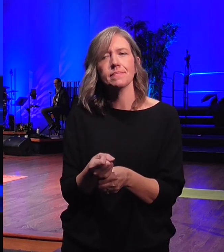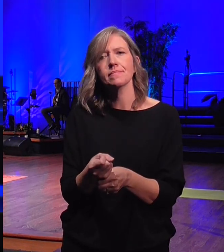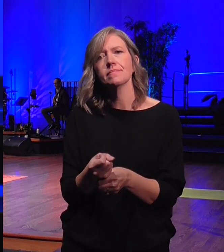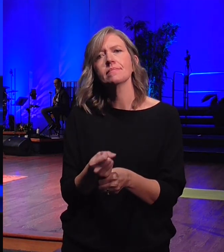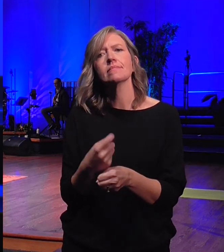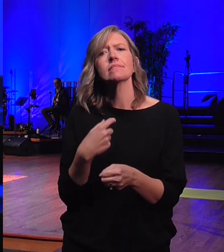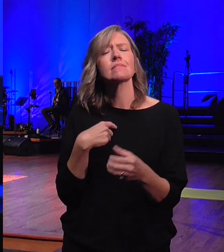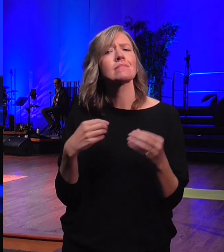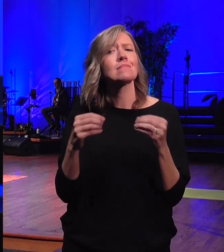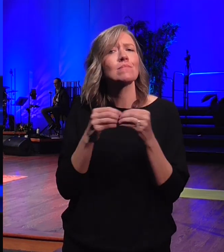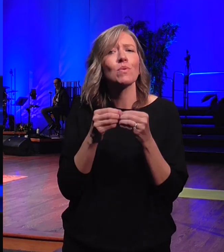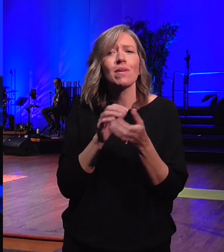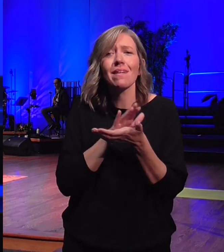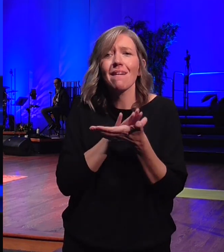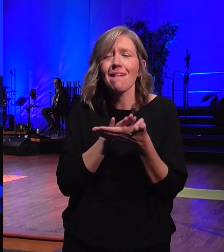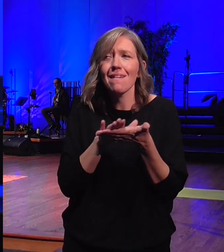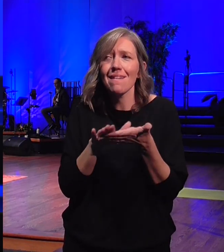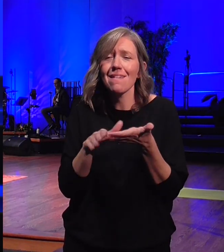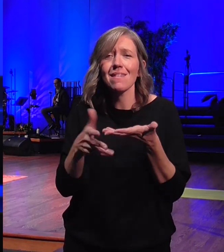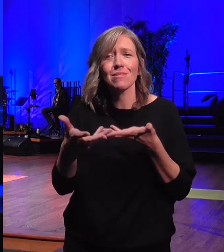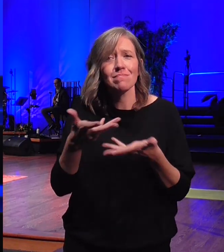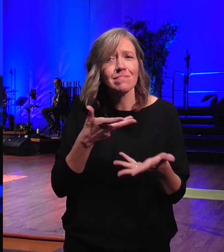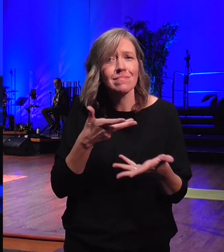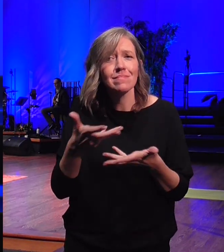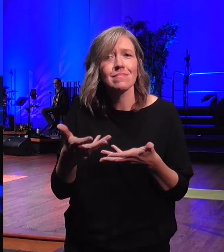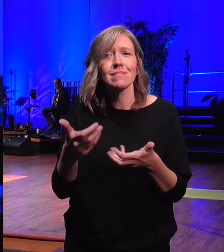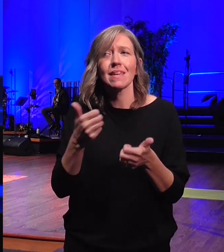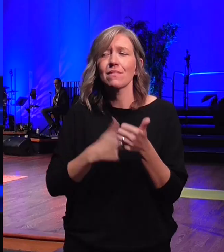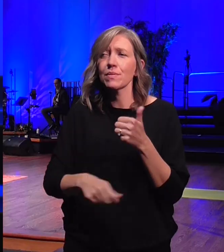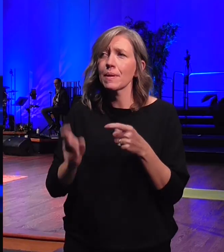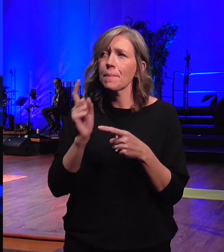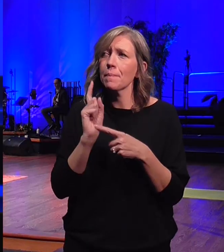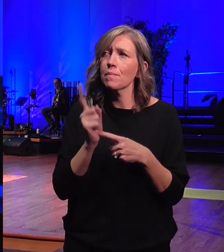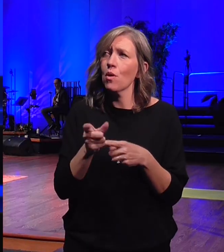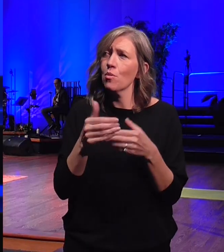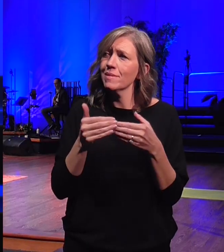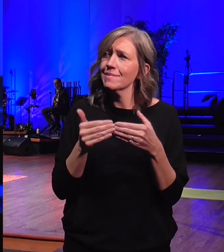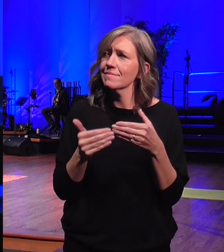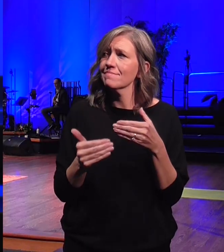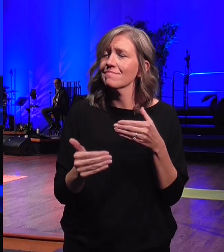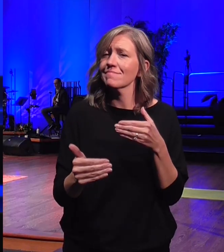am kinder every moment, every day.